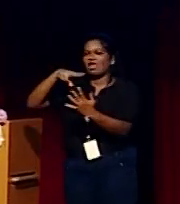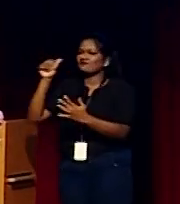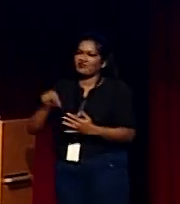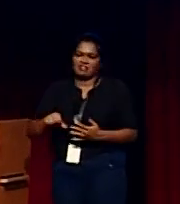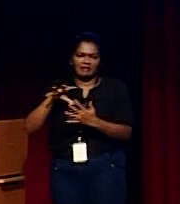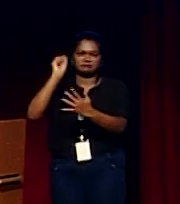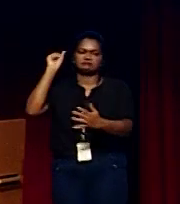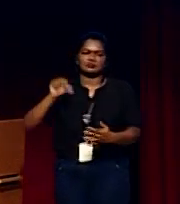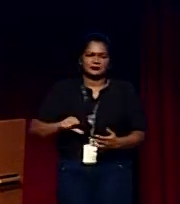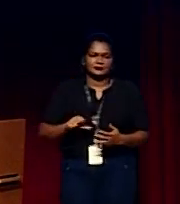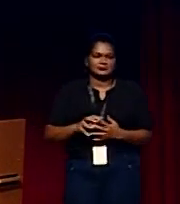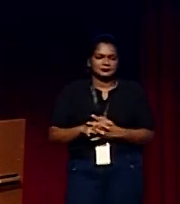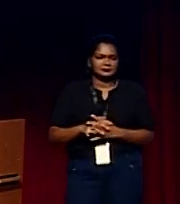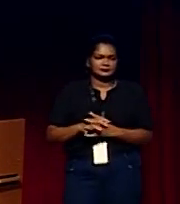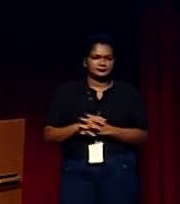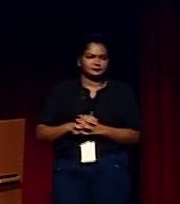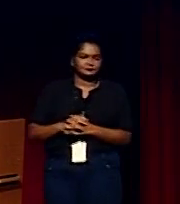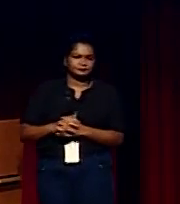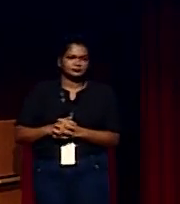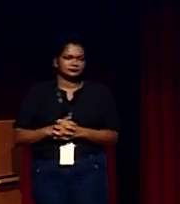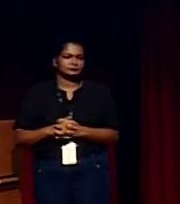for this at the moment.